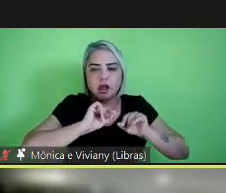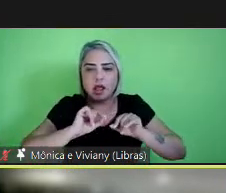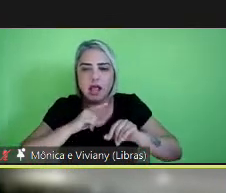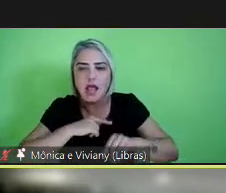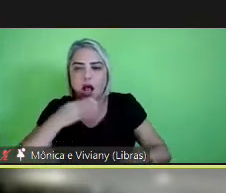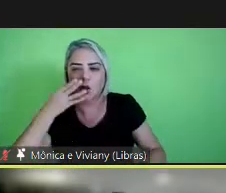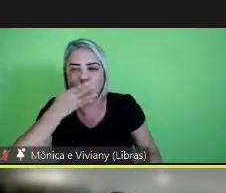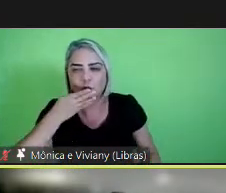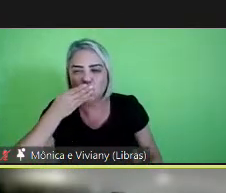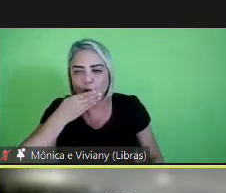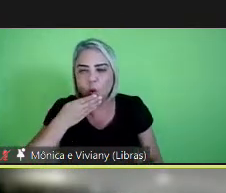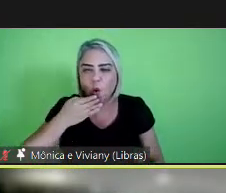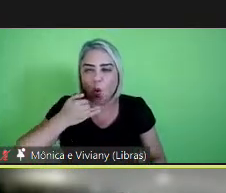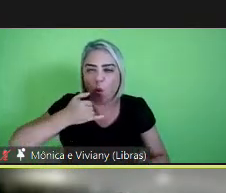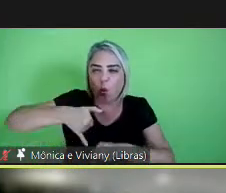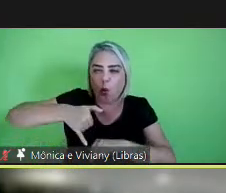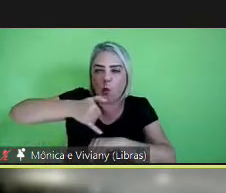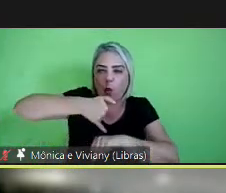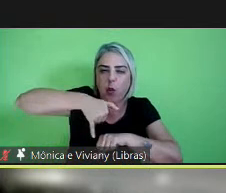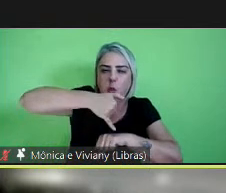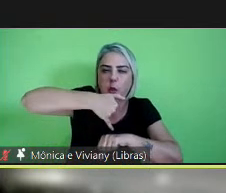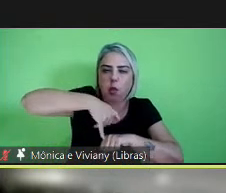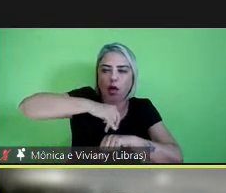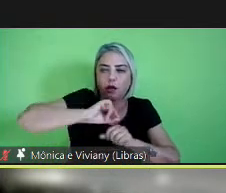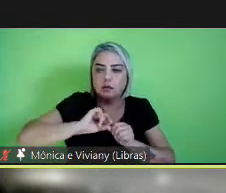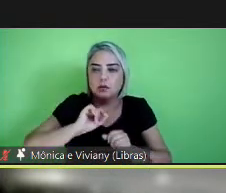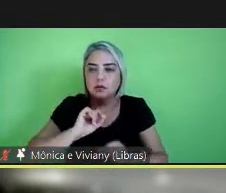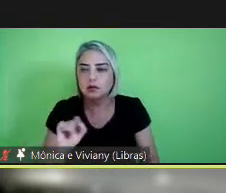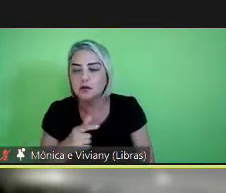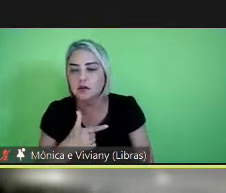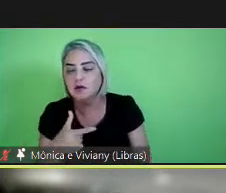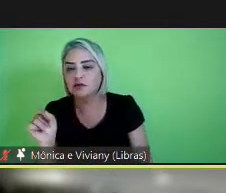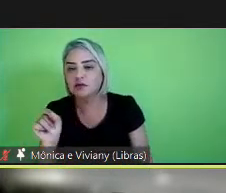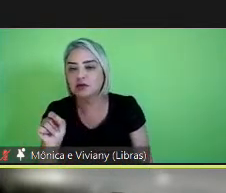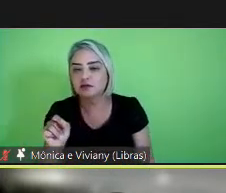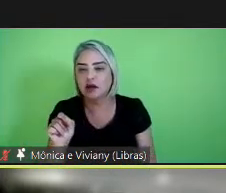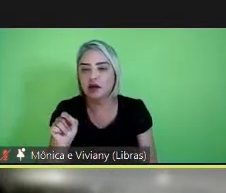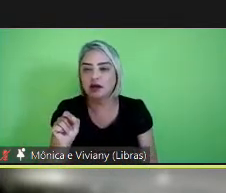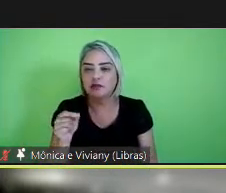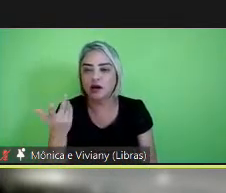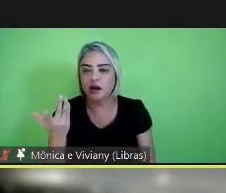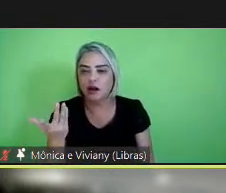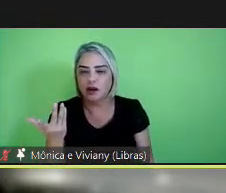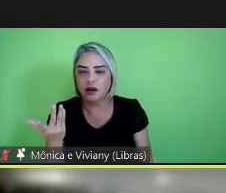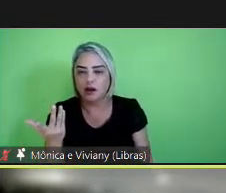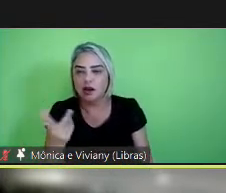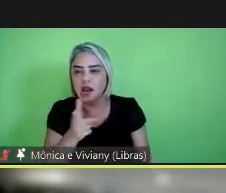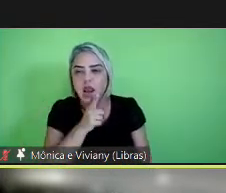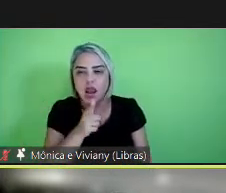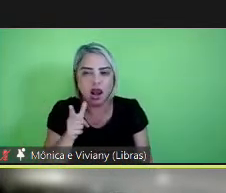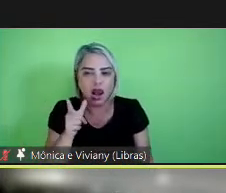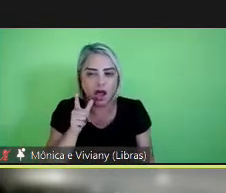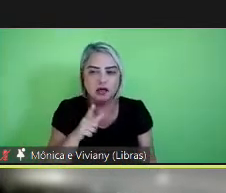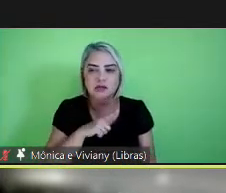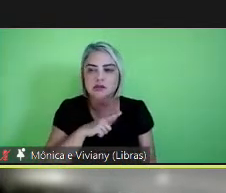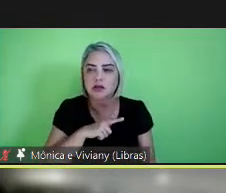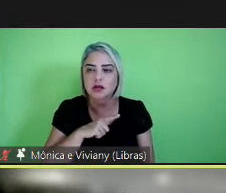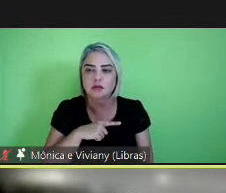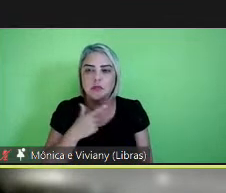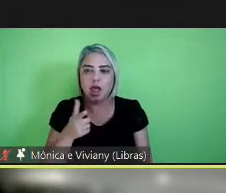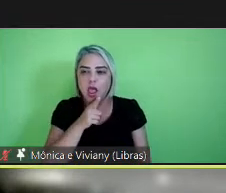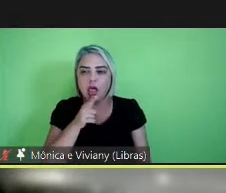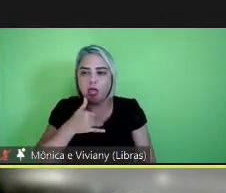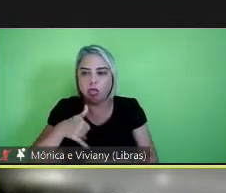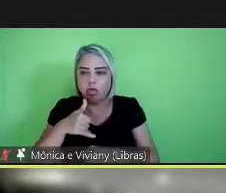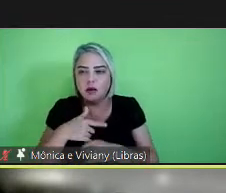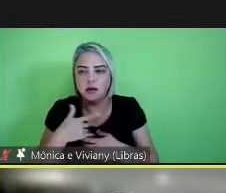And they're, you know, when you go to your takeaways, they're larger portions and full of calories. So it's no surprising that we've